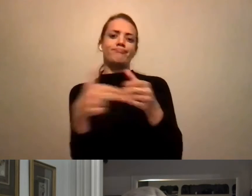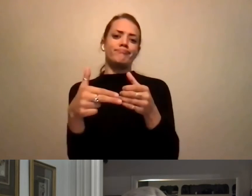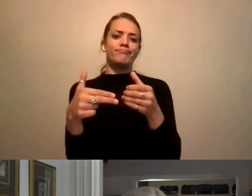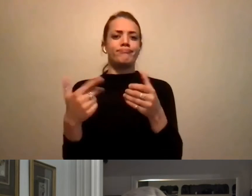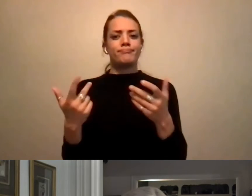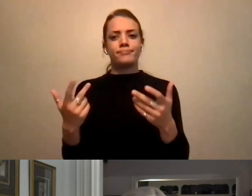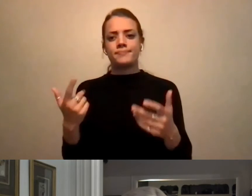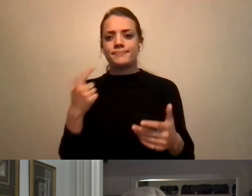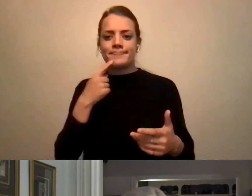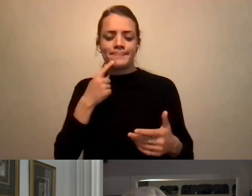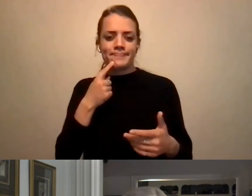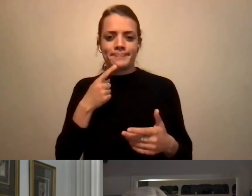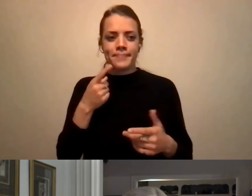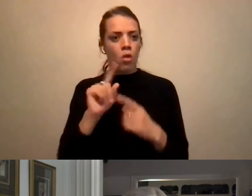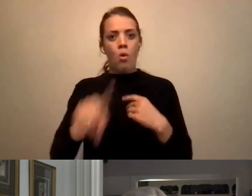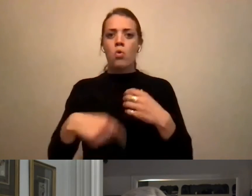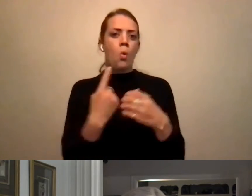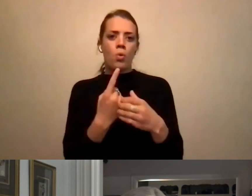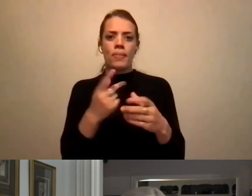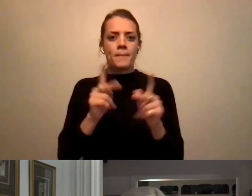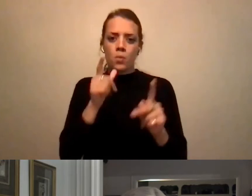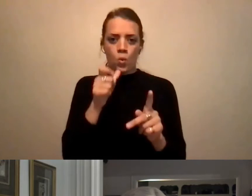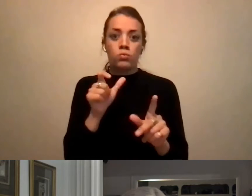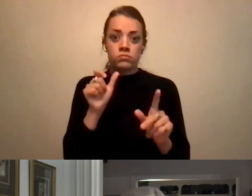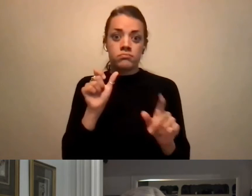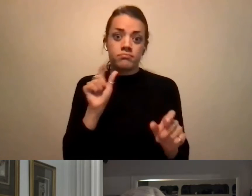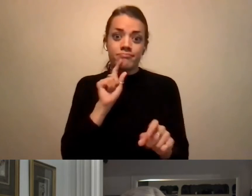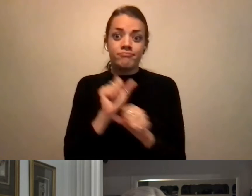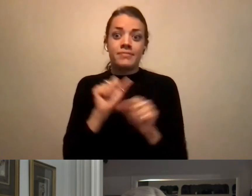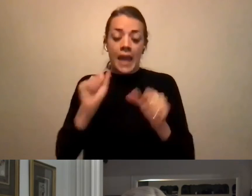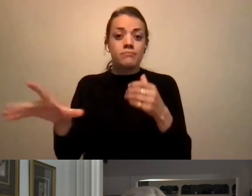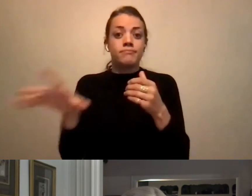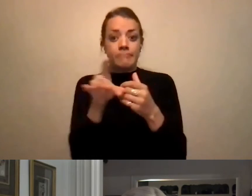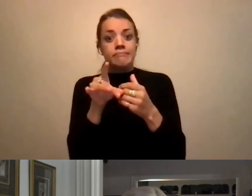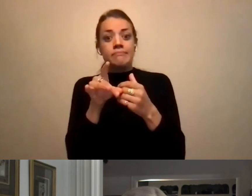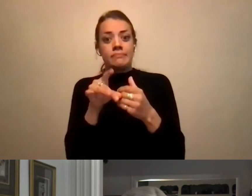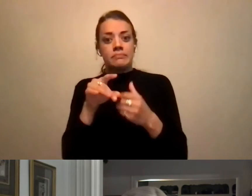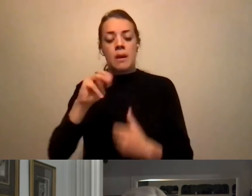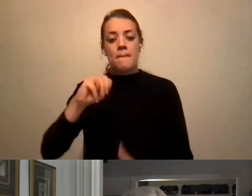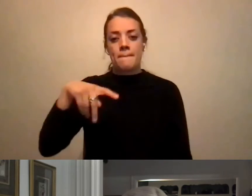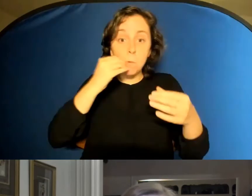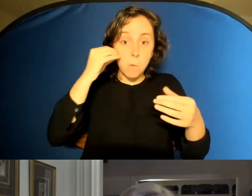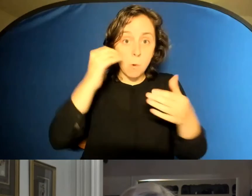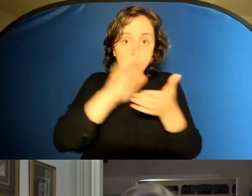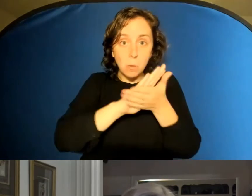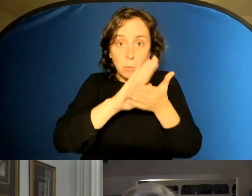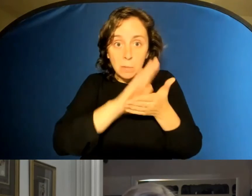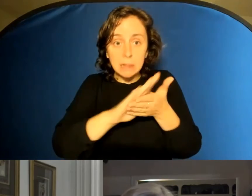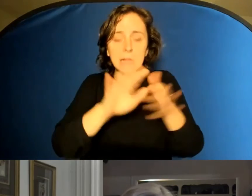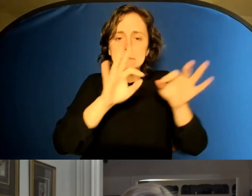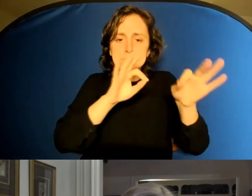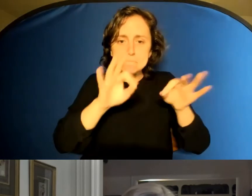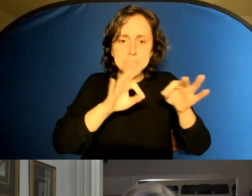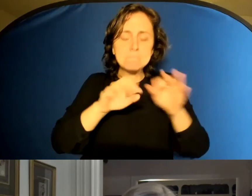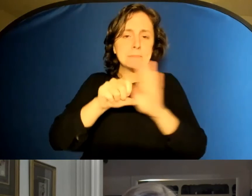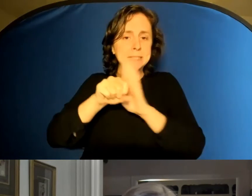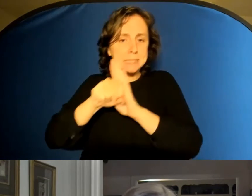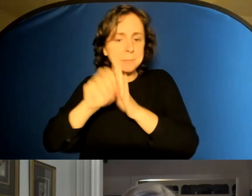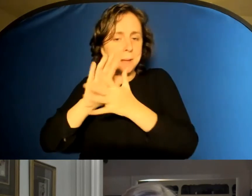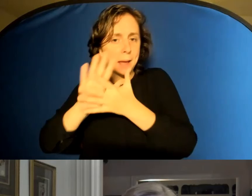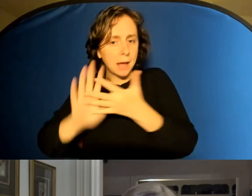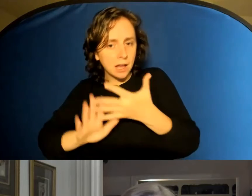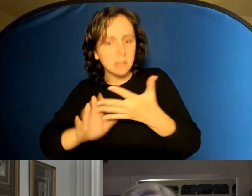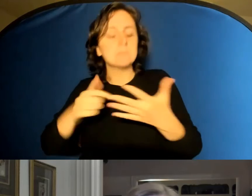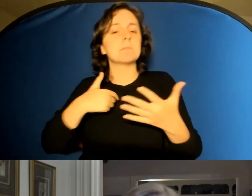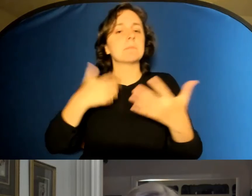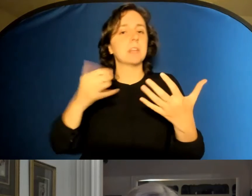they are the only ones at risk. So we just want to be very careful and clear about that. Another thing that I would just stress is,